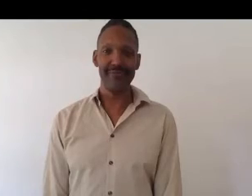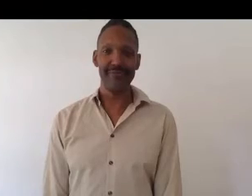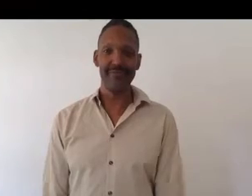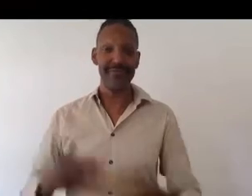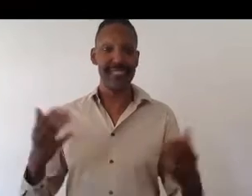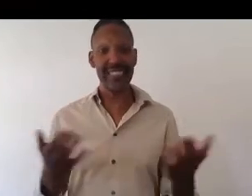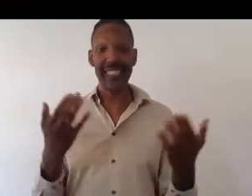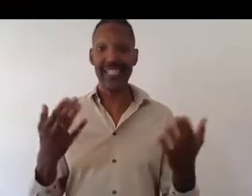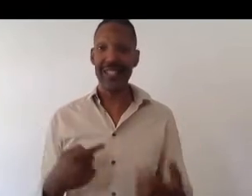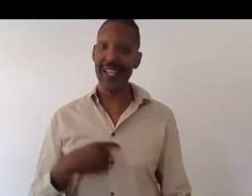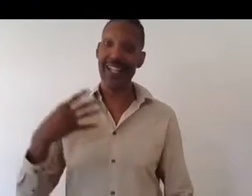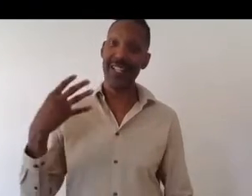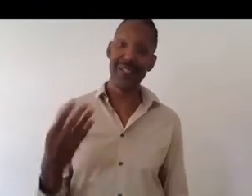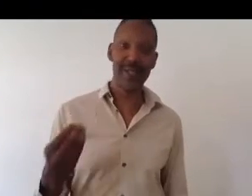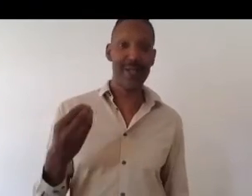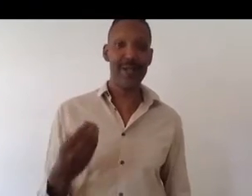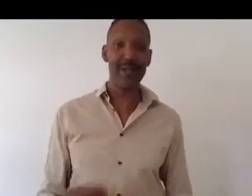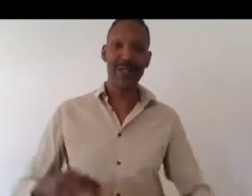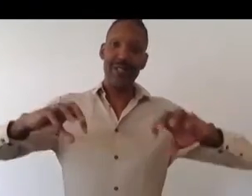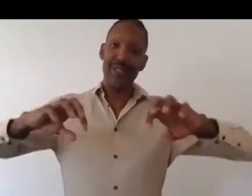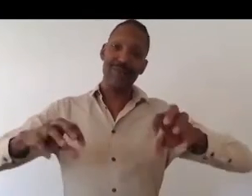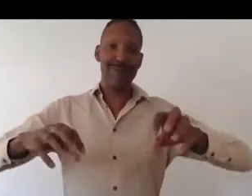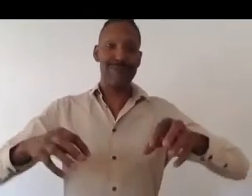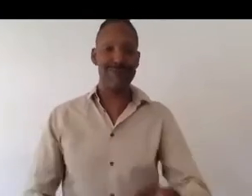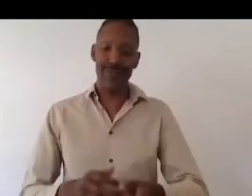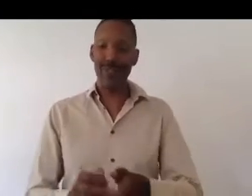9, 10. Hey, Clem, can you count? Come on.